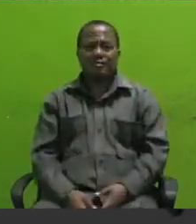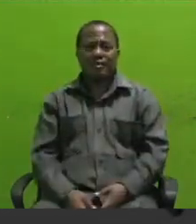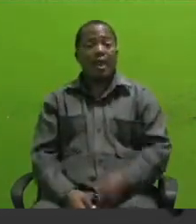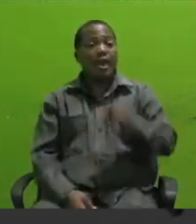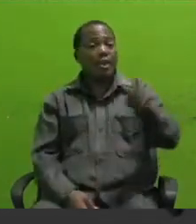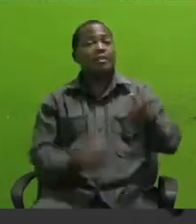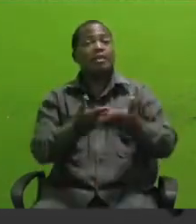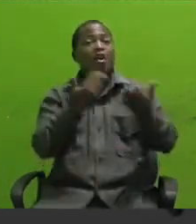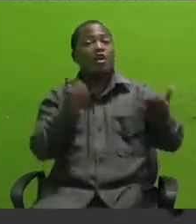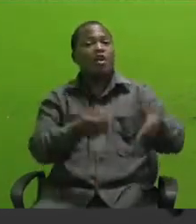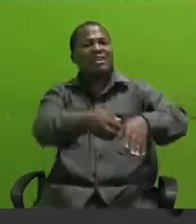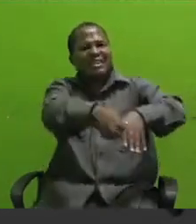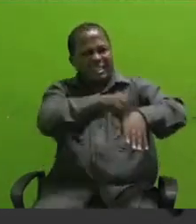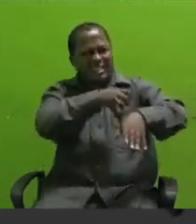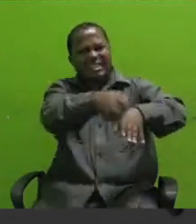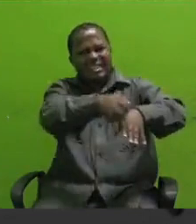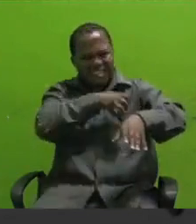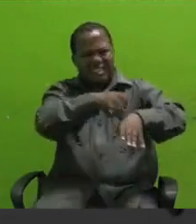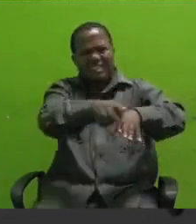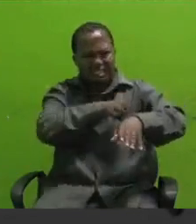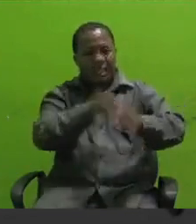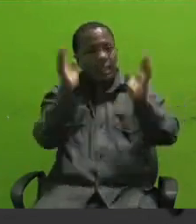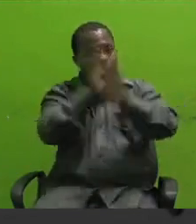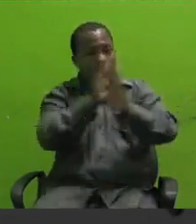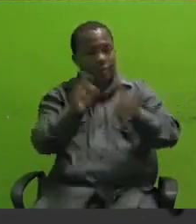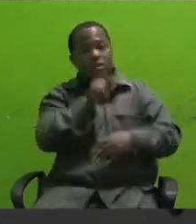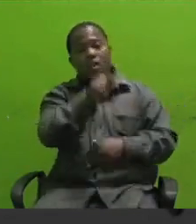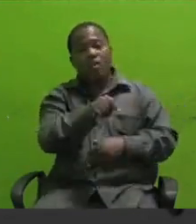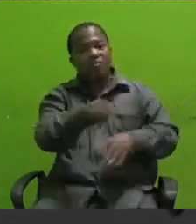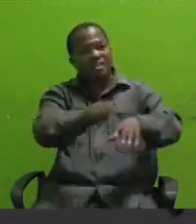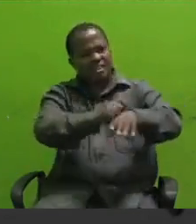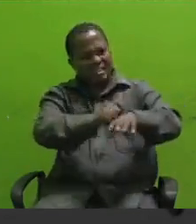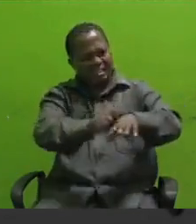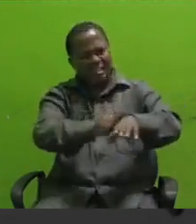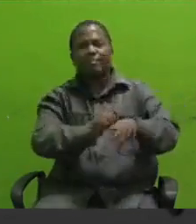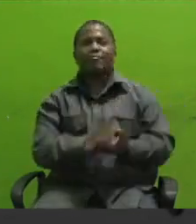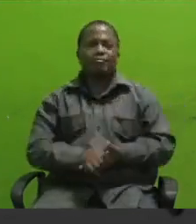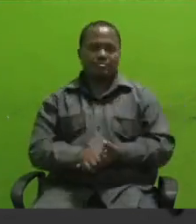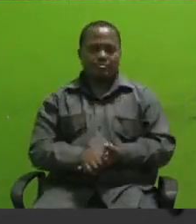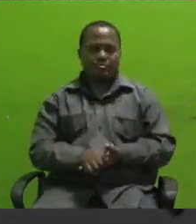It will cause itching, the condition that makes one to scratch.